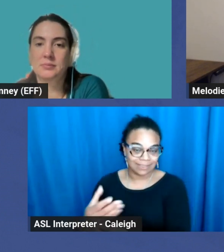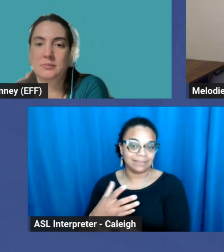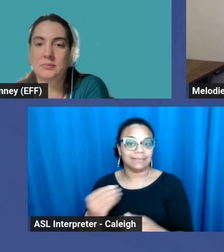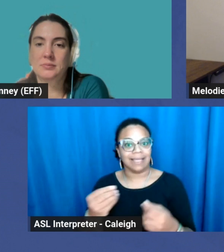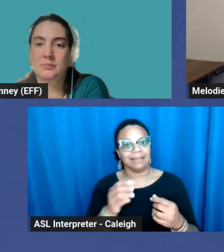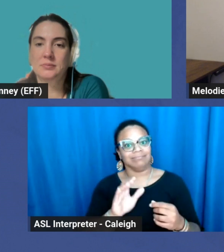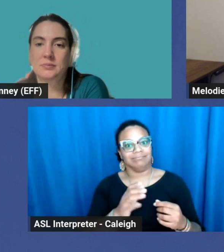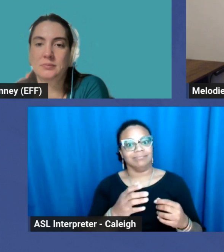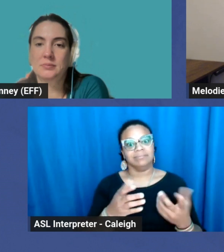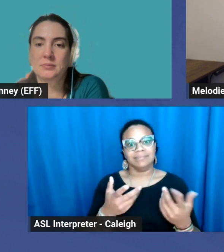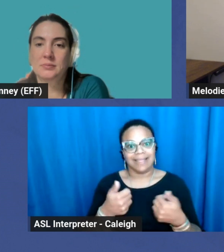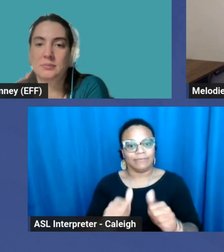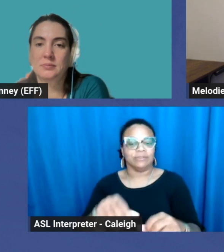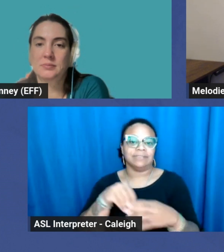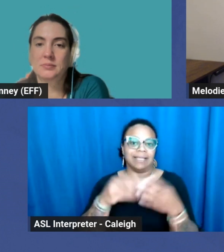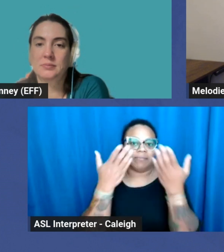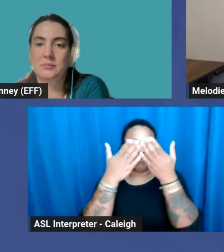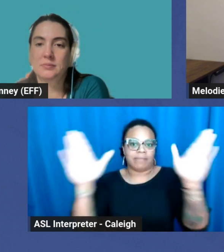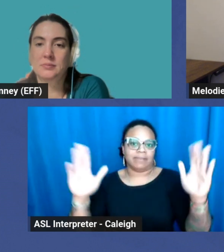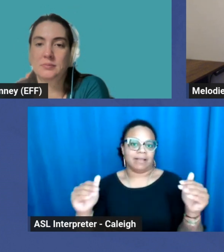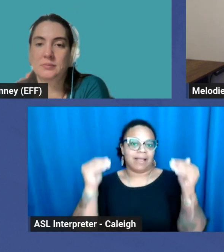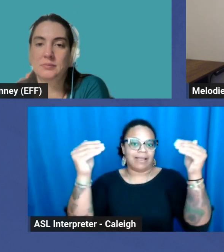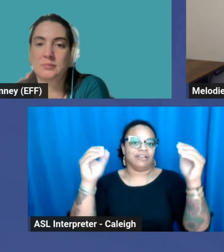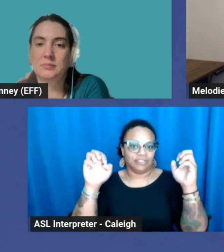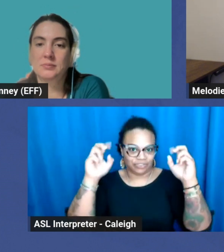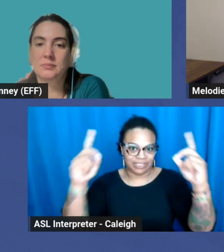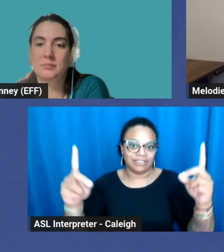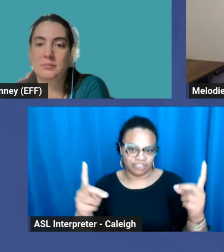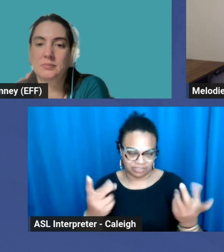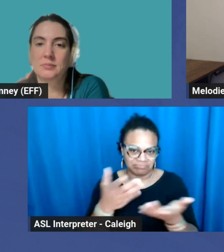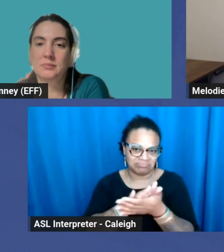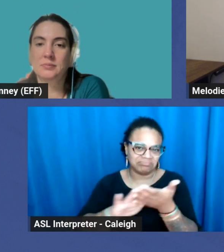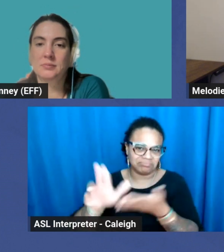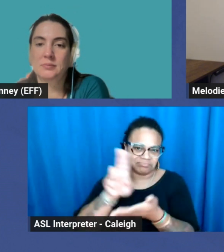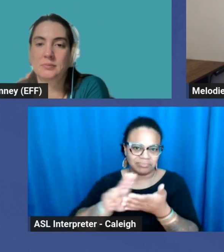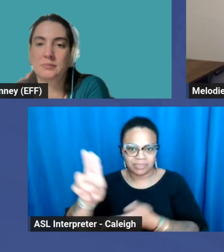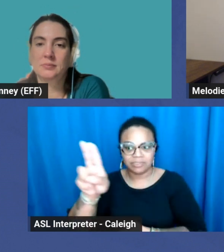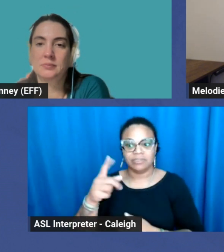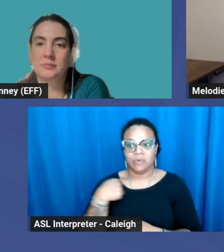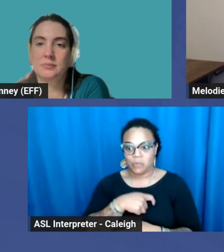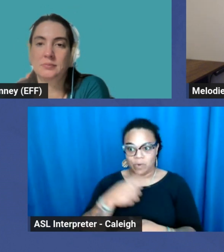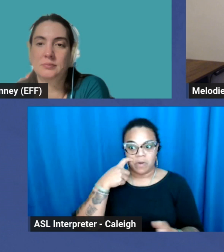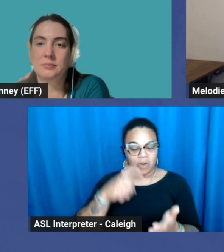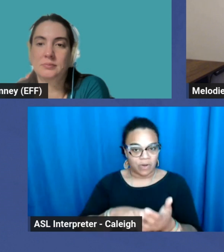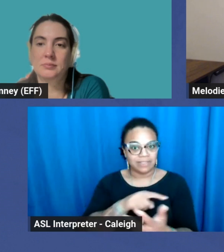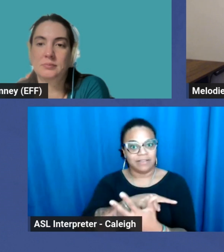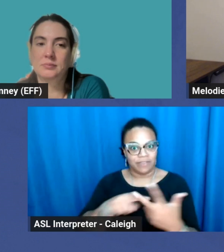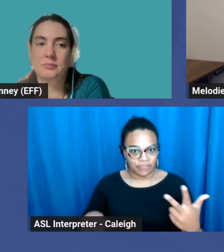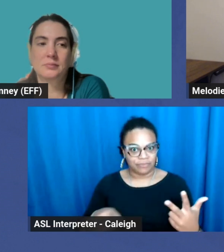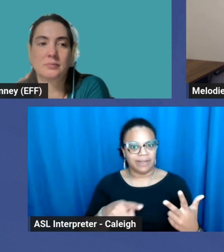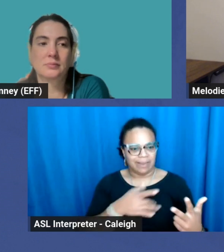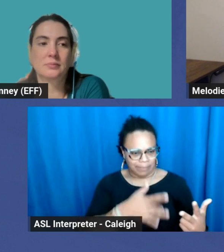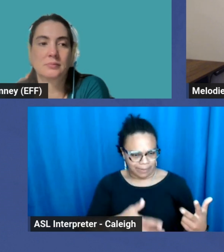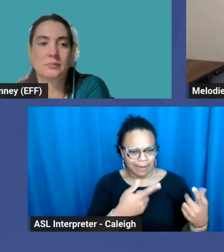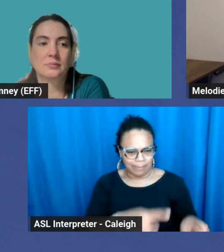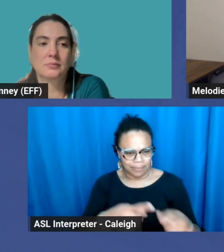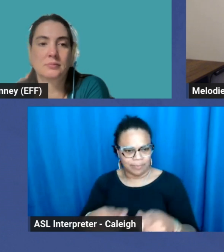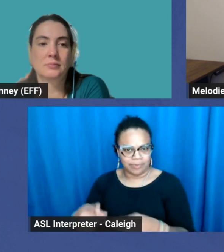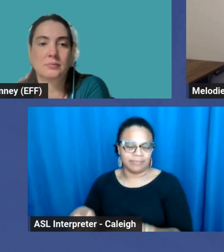public higher education institutions. And so those are three kind of main trends that we looked at in 2023.